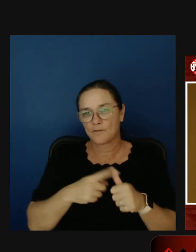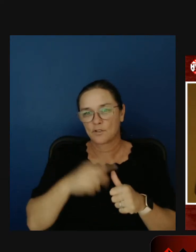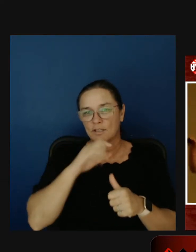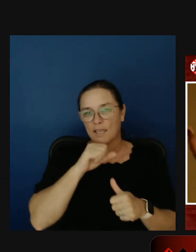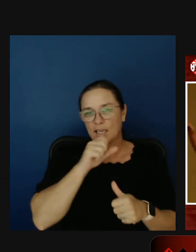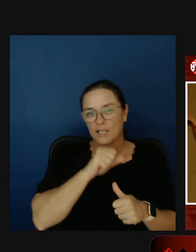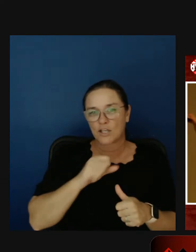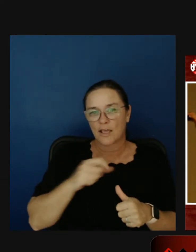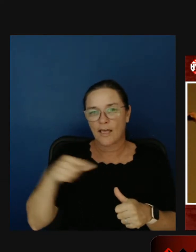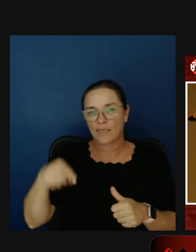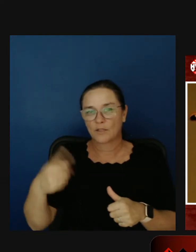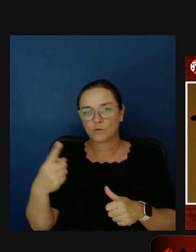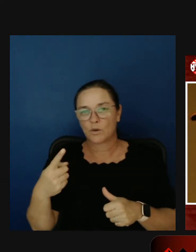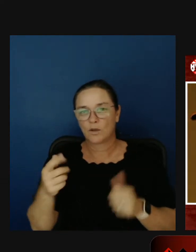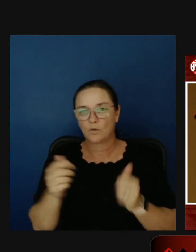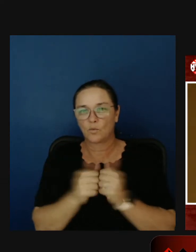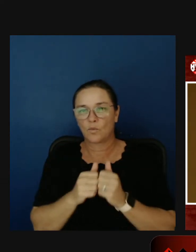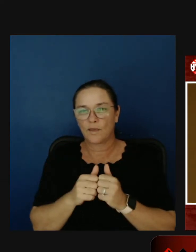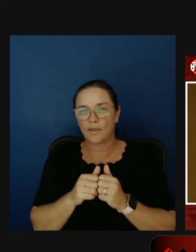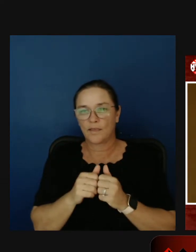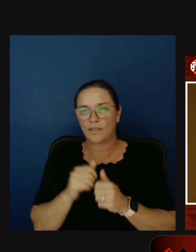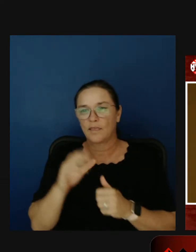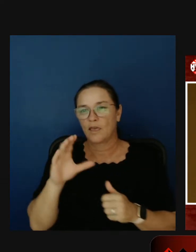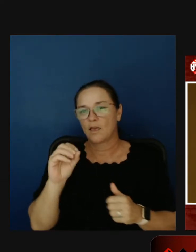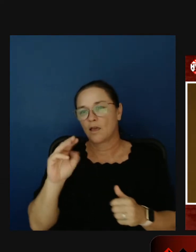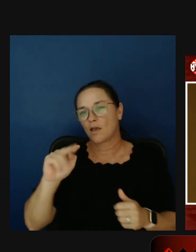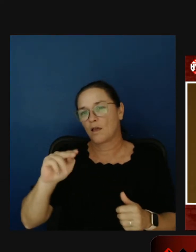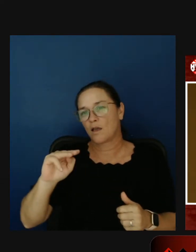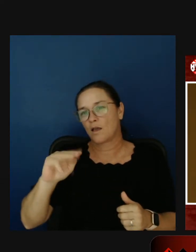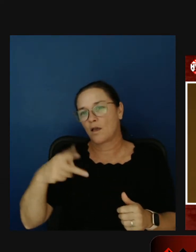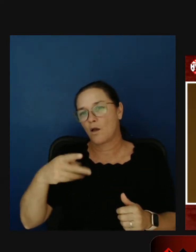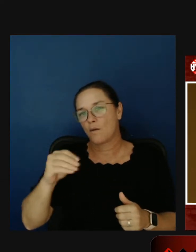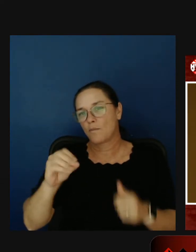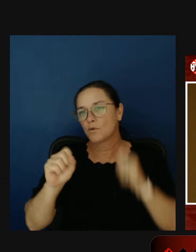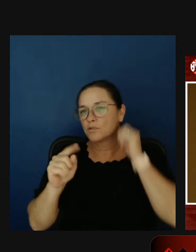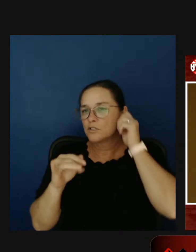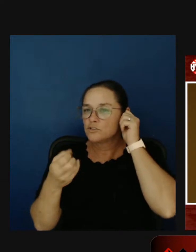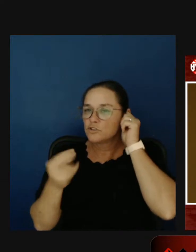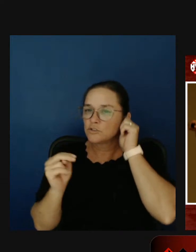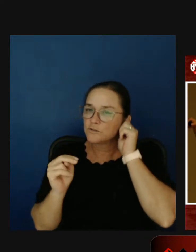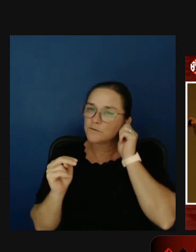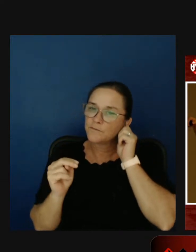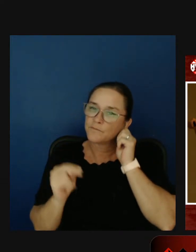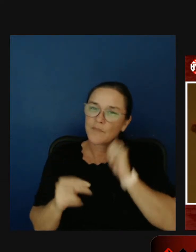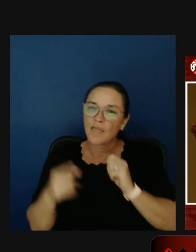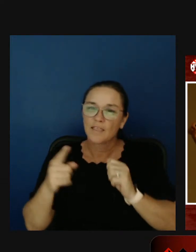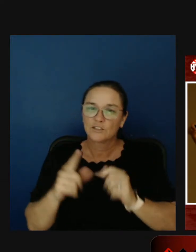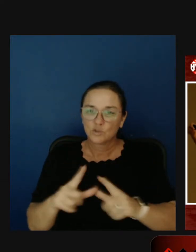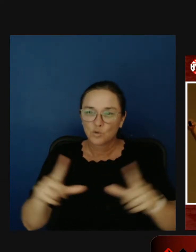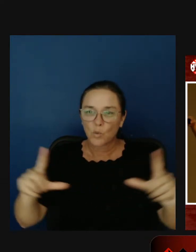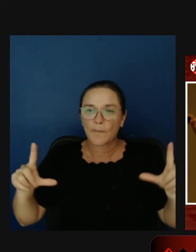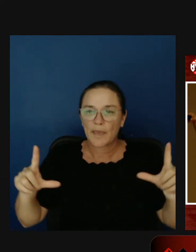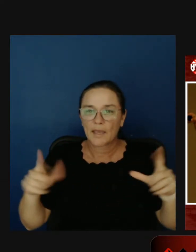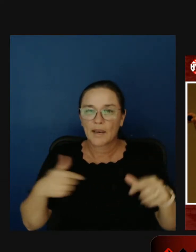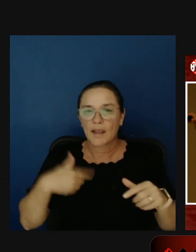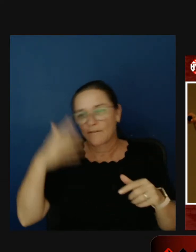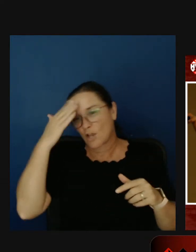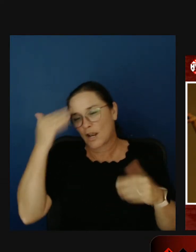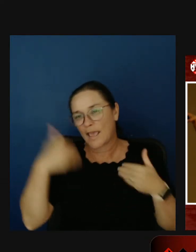one by composition. And if we, zoom in, I forgot I had this slide